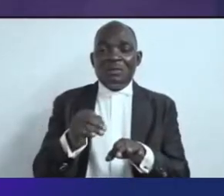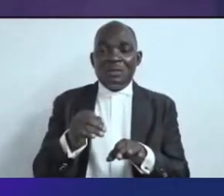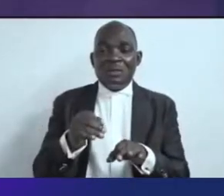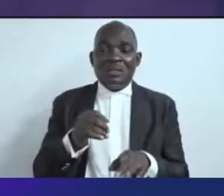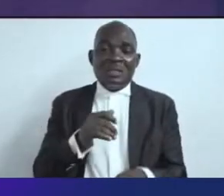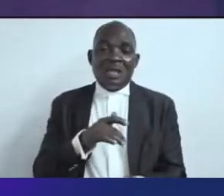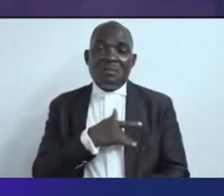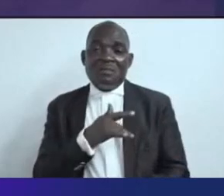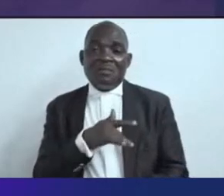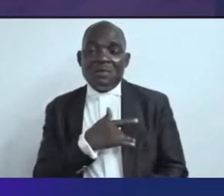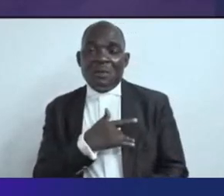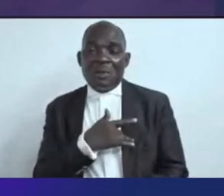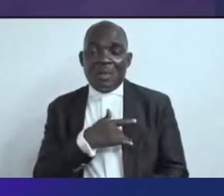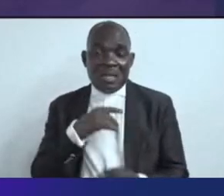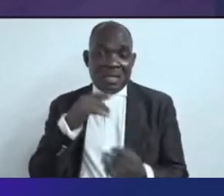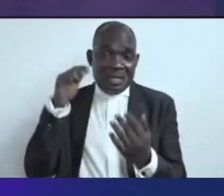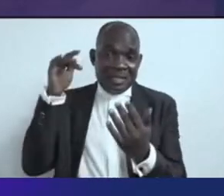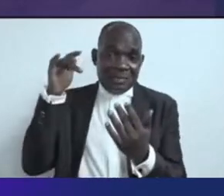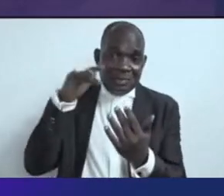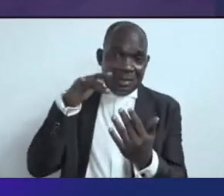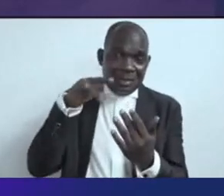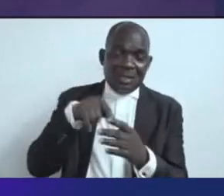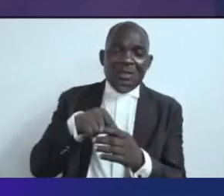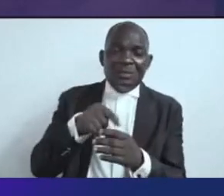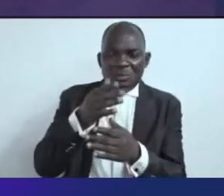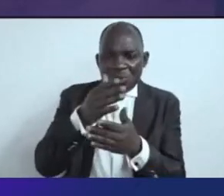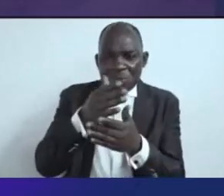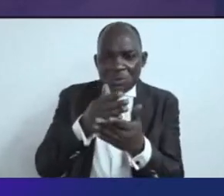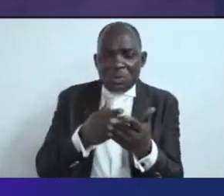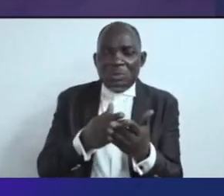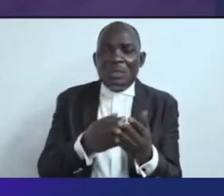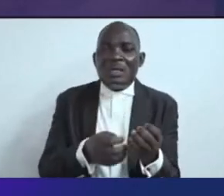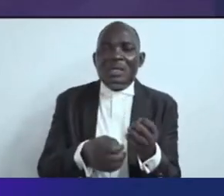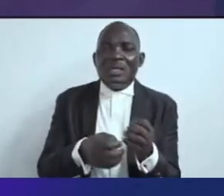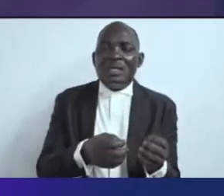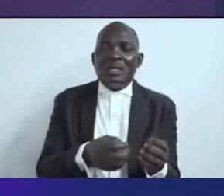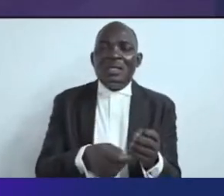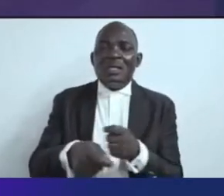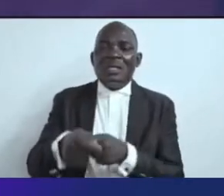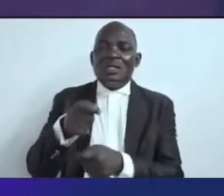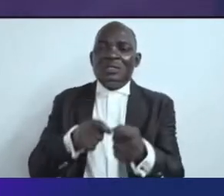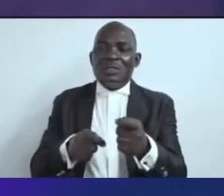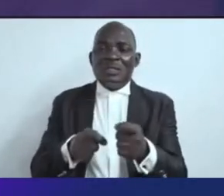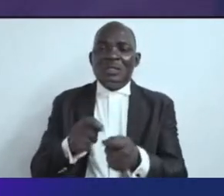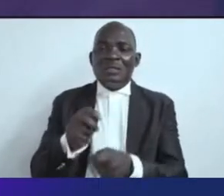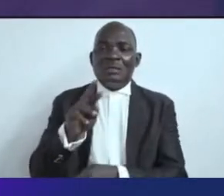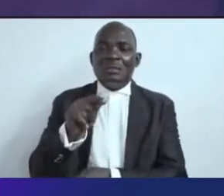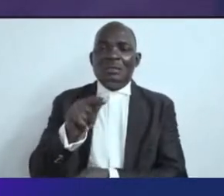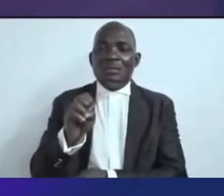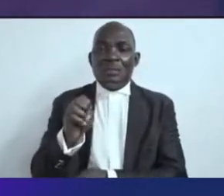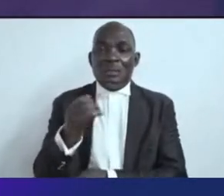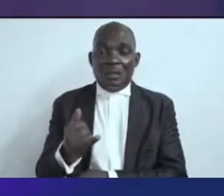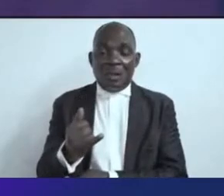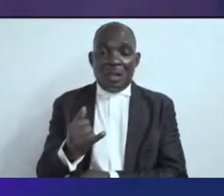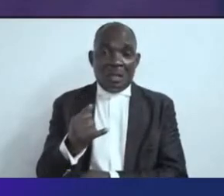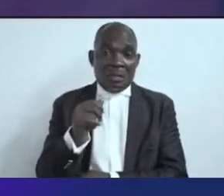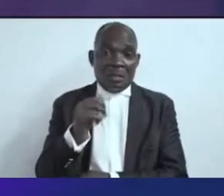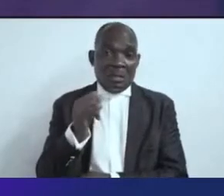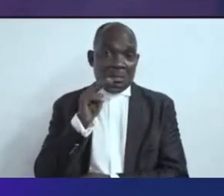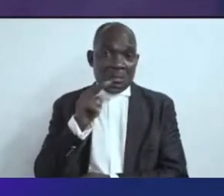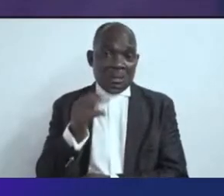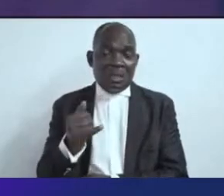sentiments and expectations in setting exchange rates. So what we are seeing is